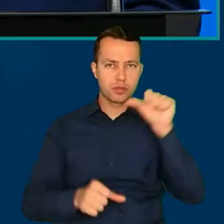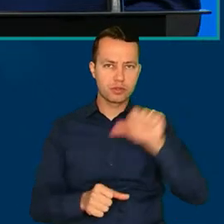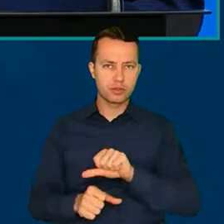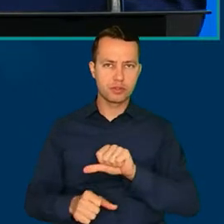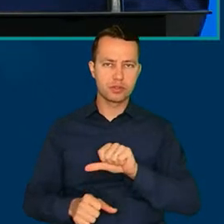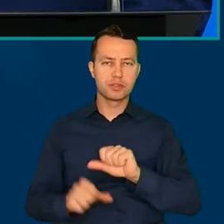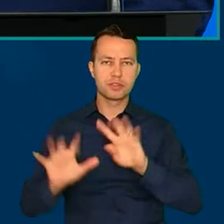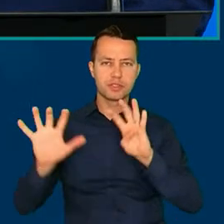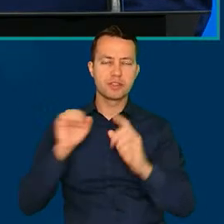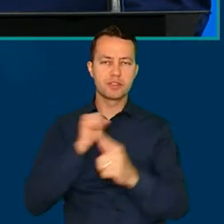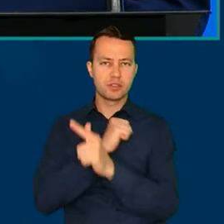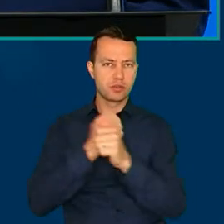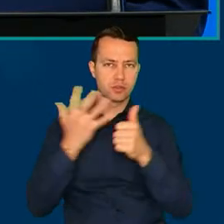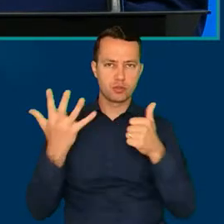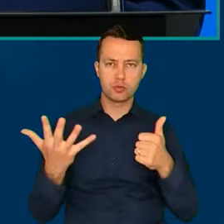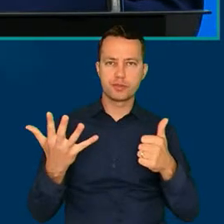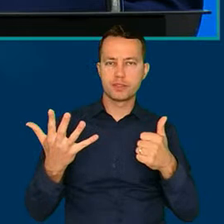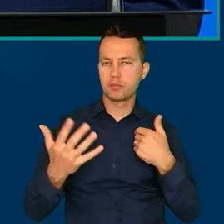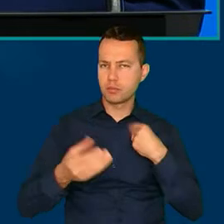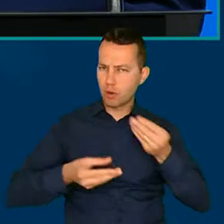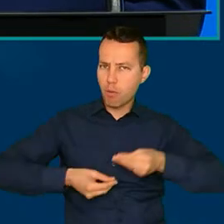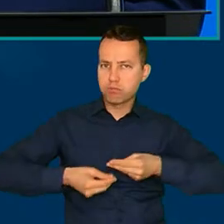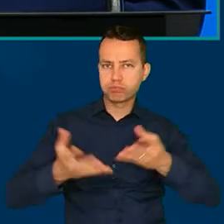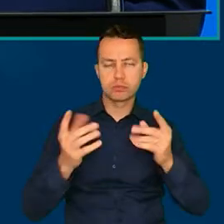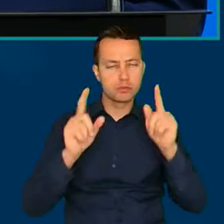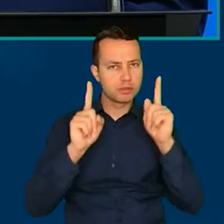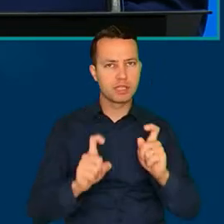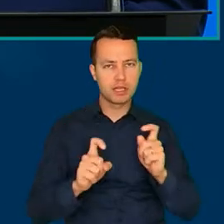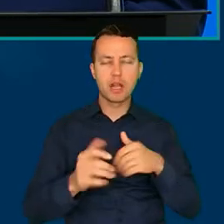guidelines published in